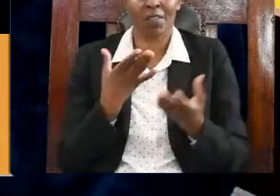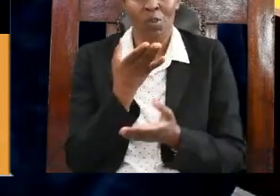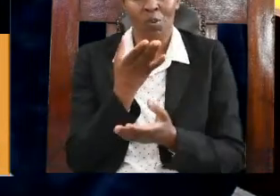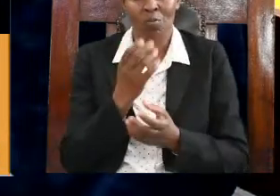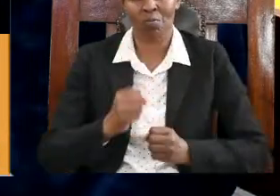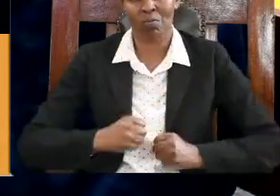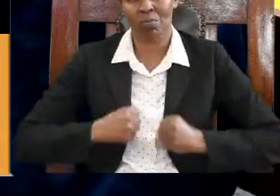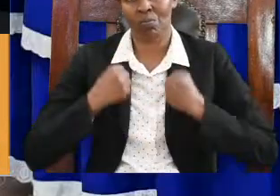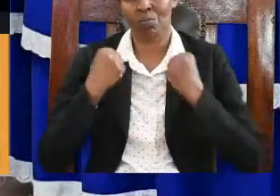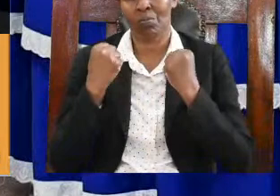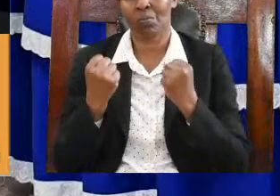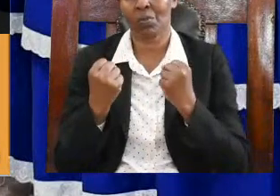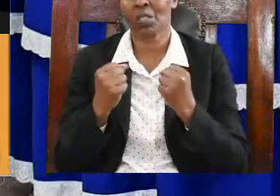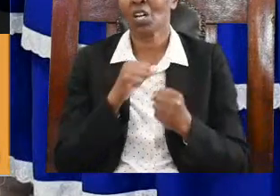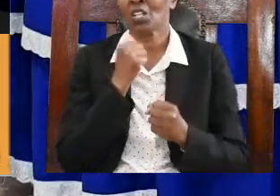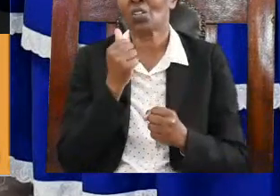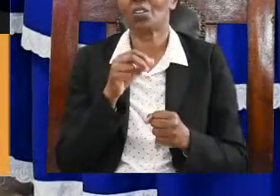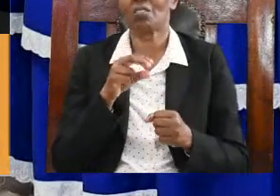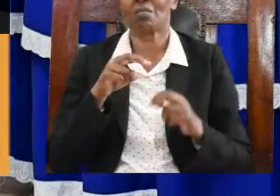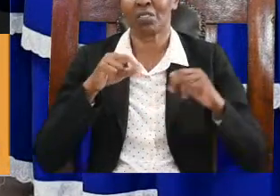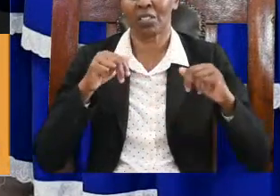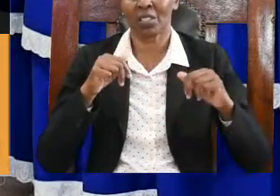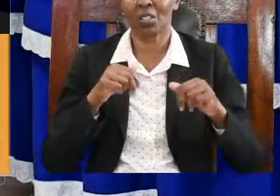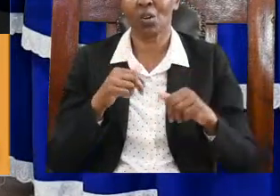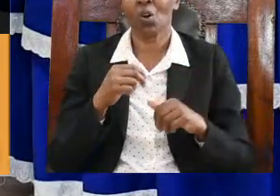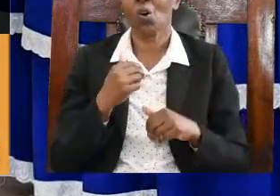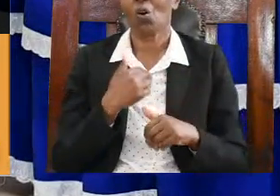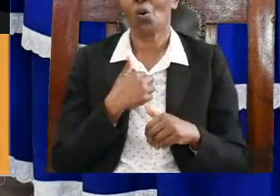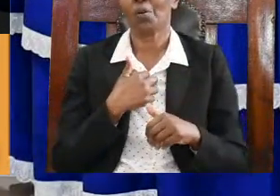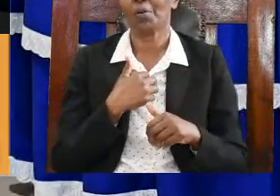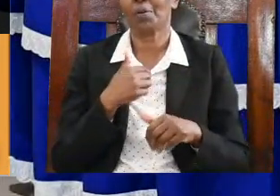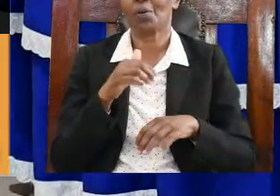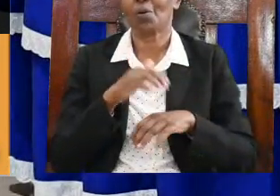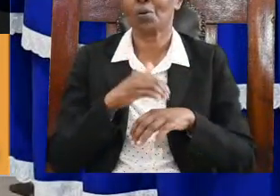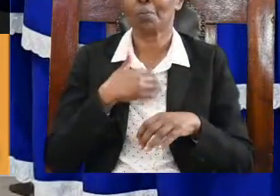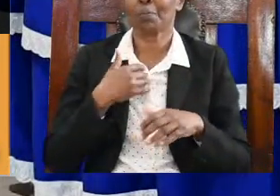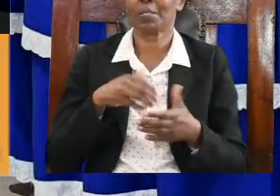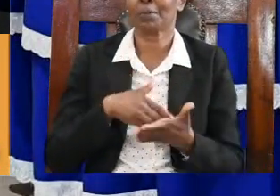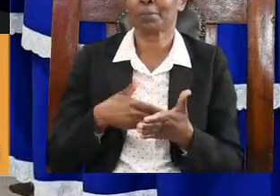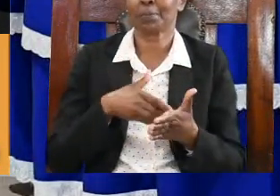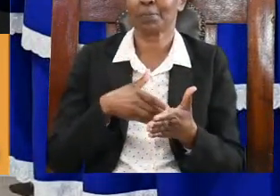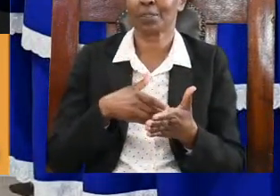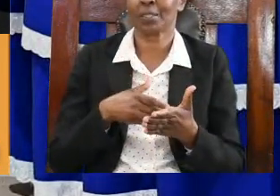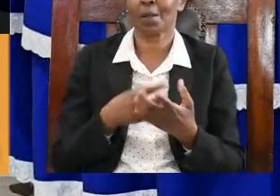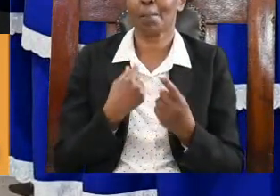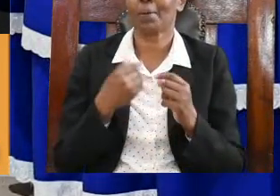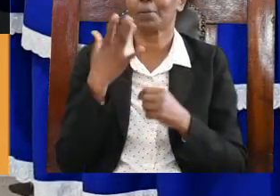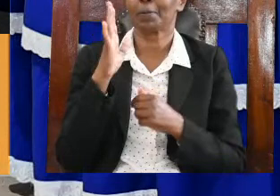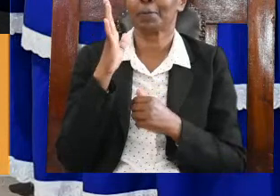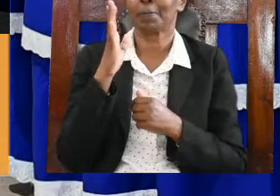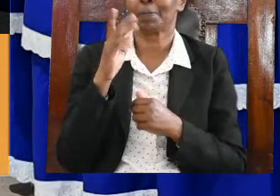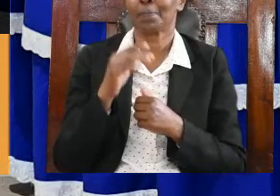strength. Usiangalie upungufu wangu. Look not at my weakness. Praise be to the Lord.